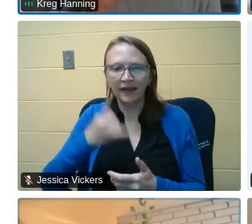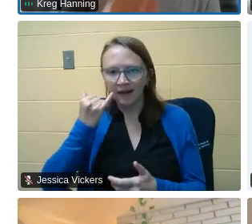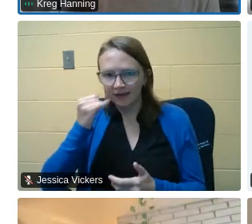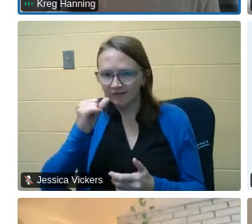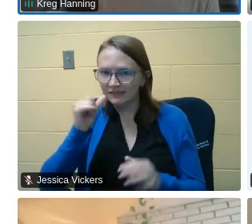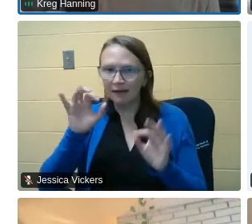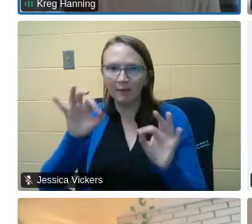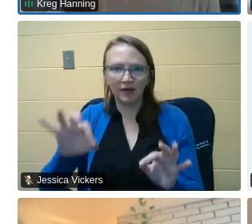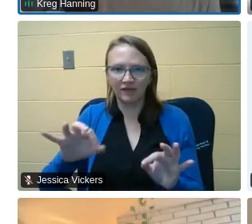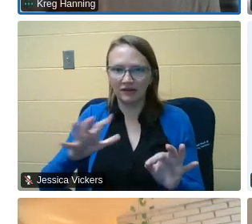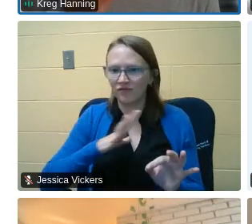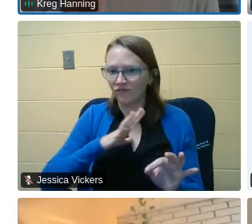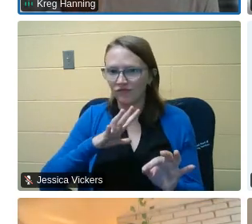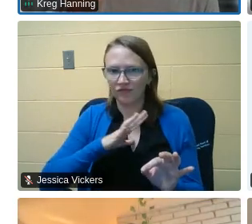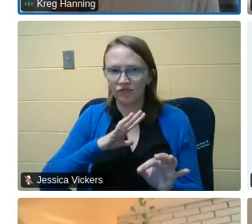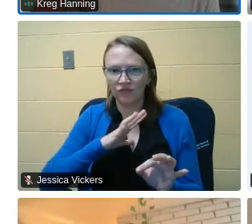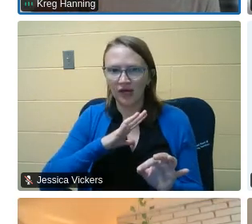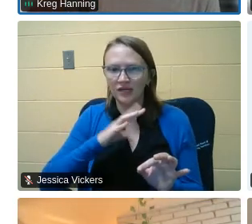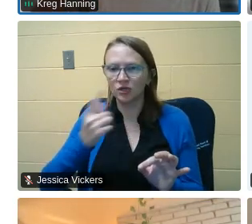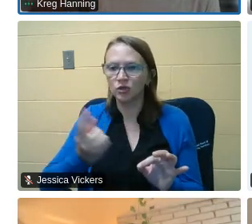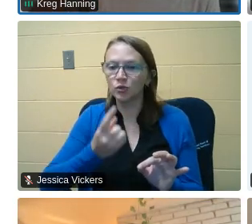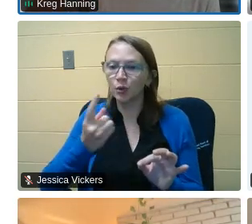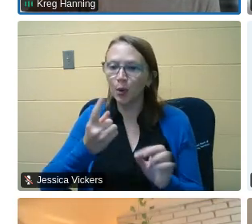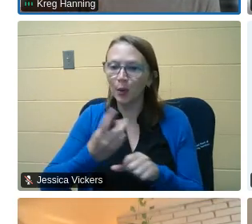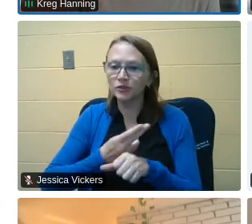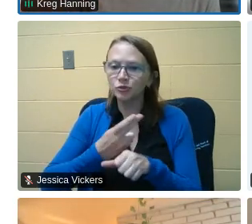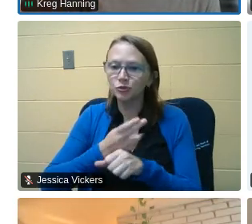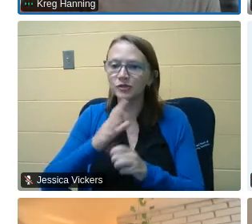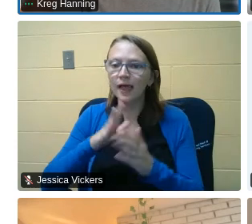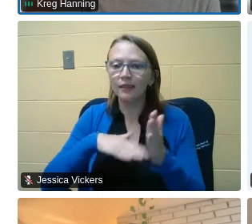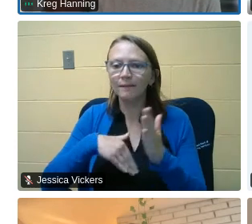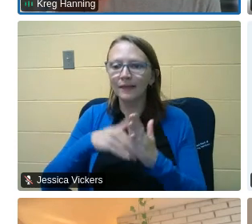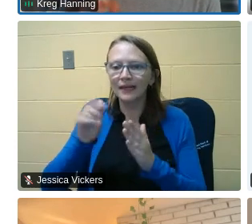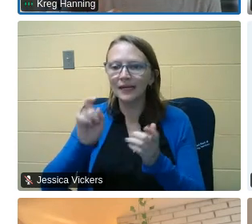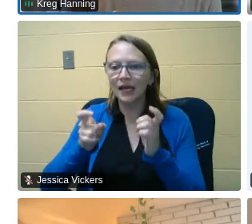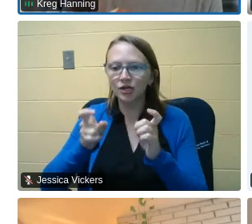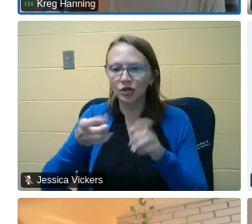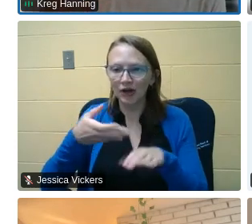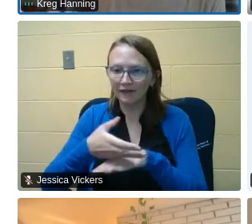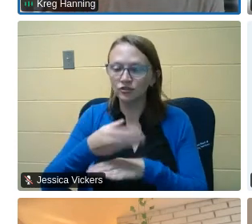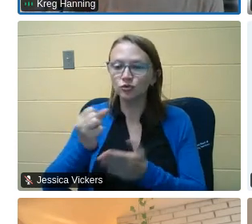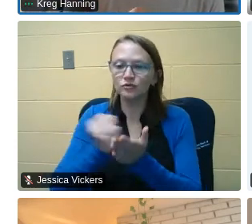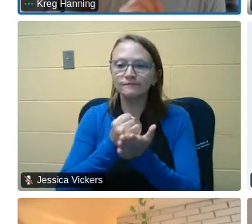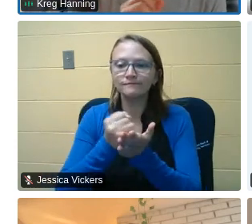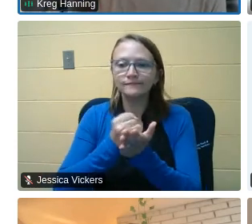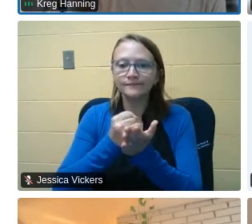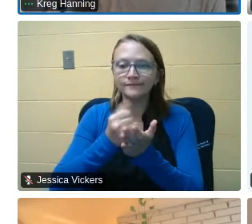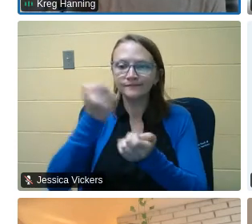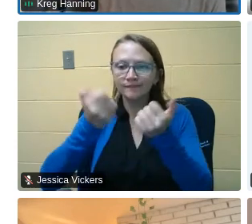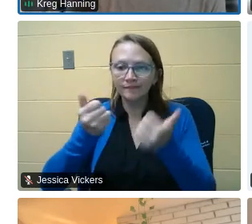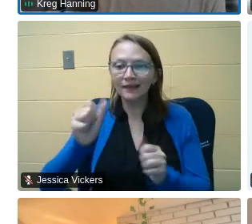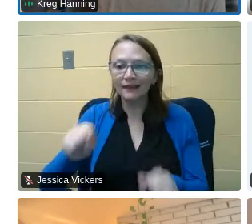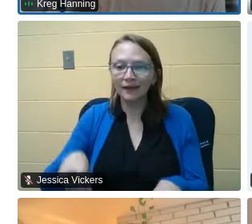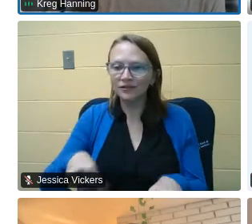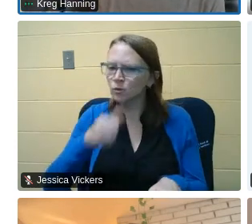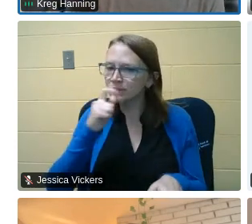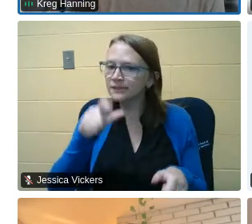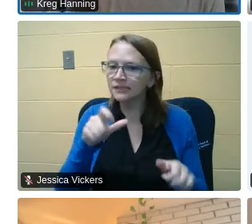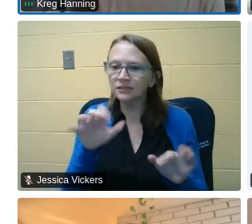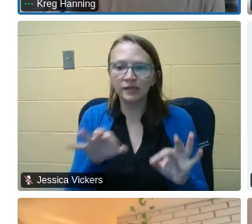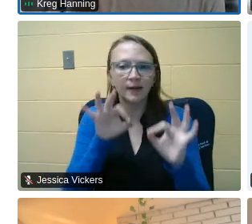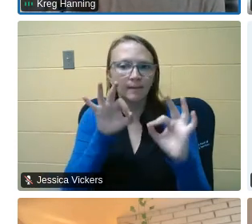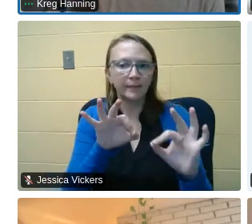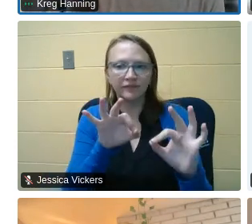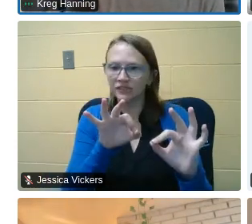with your cropping, you can always go into the paint editor after and use the eraser to take out more of the edges. So you don't have to get it exactly perfect